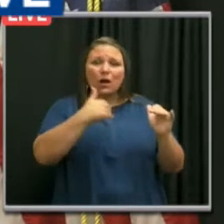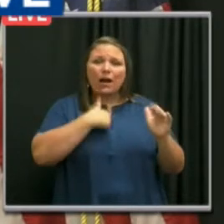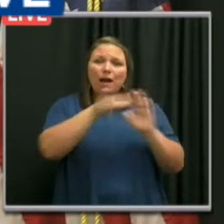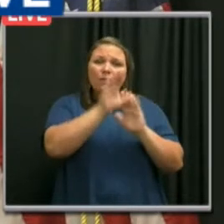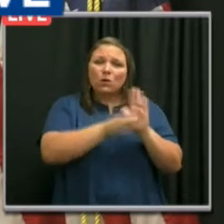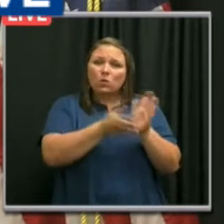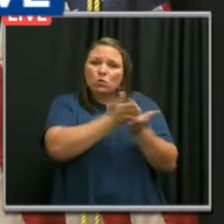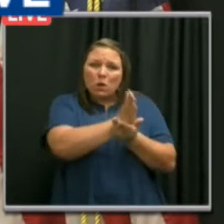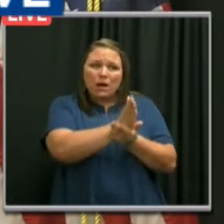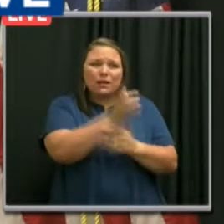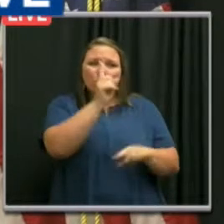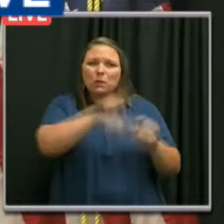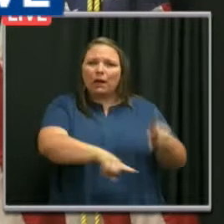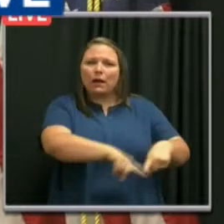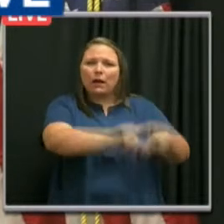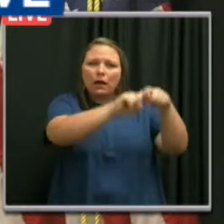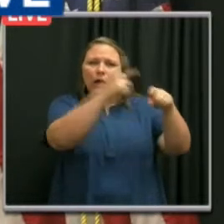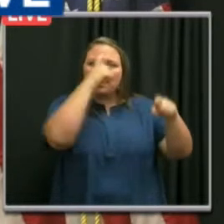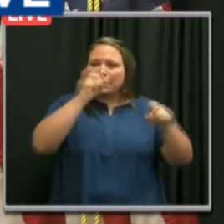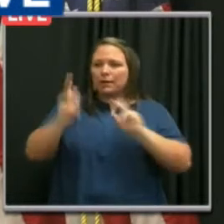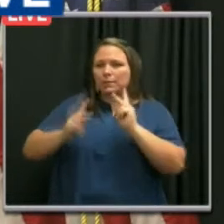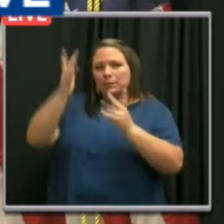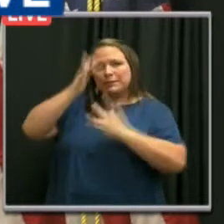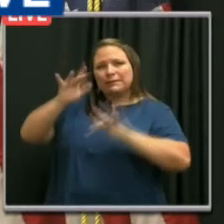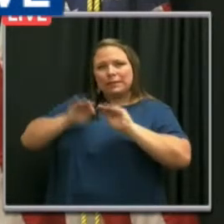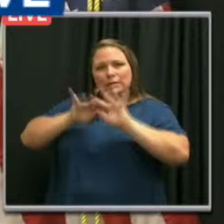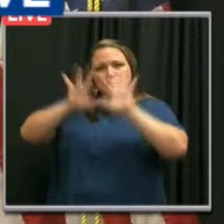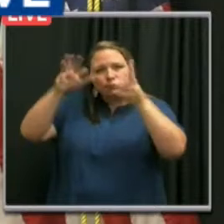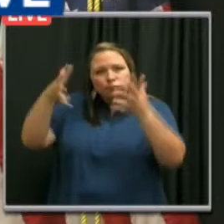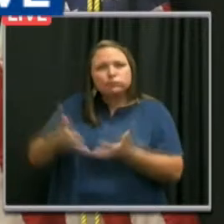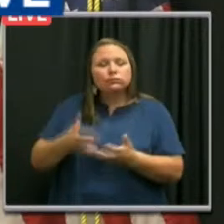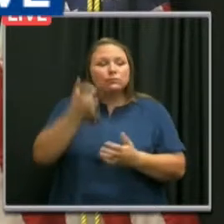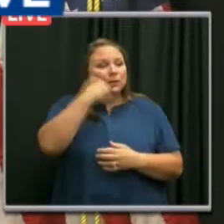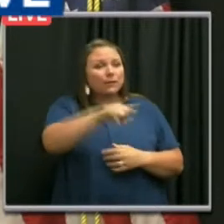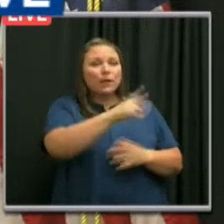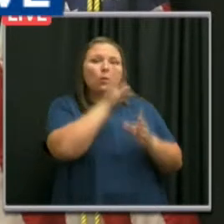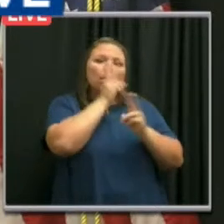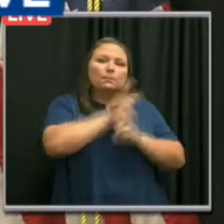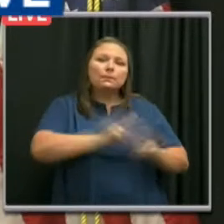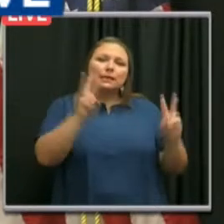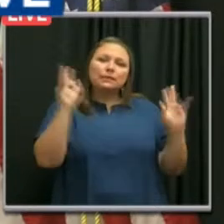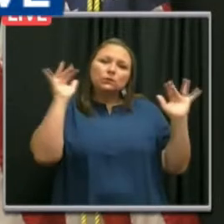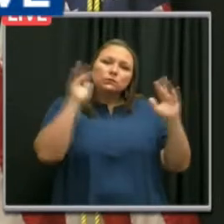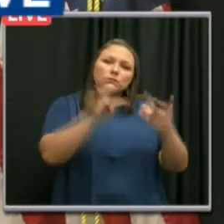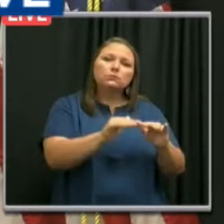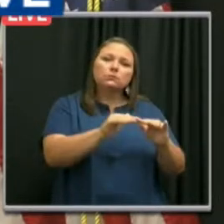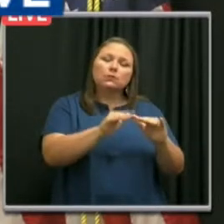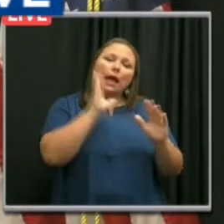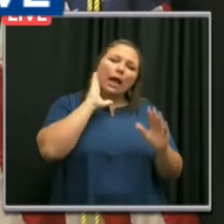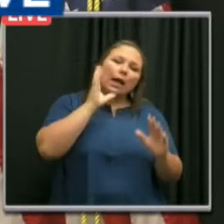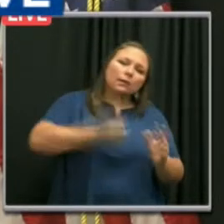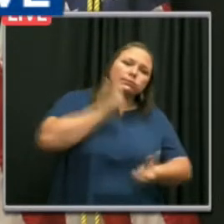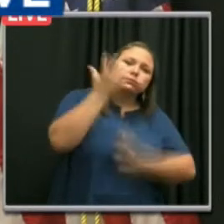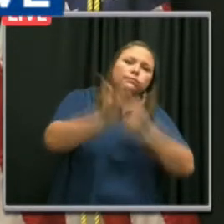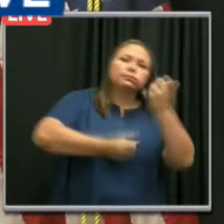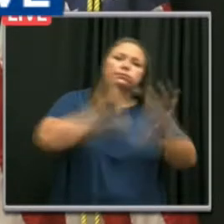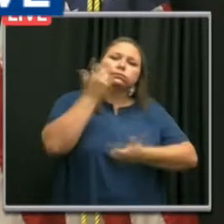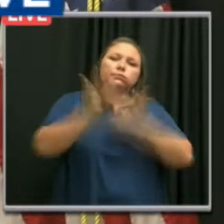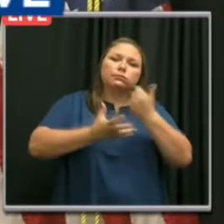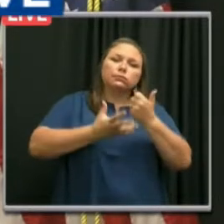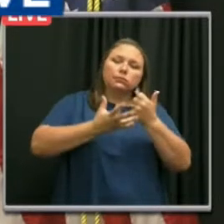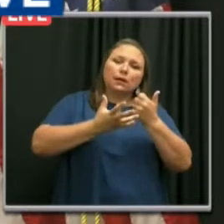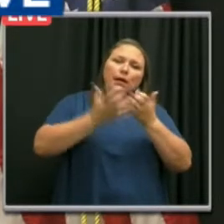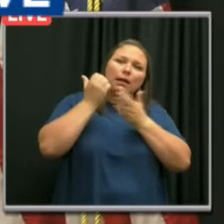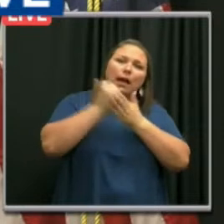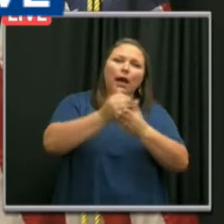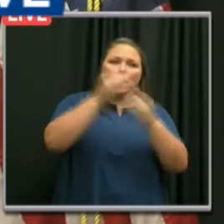suspend the constitutional rights due to a pandemic. If people want to peacefully assembly and bring to the attention of the